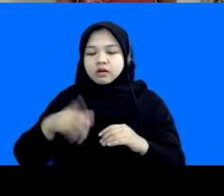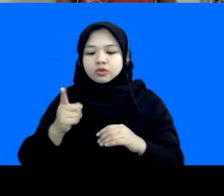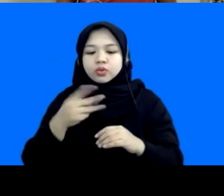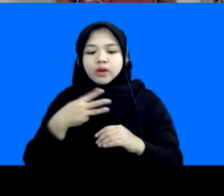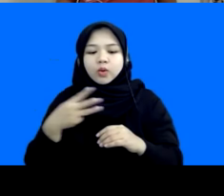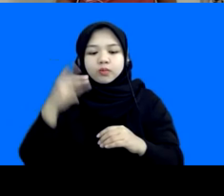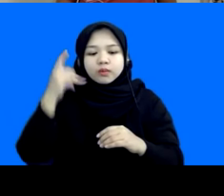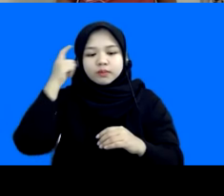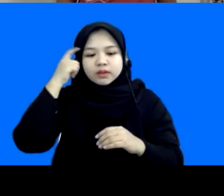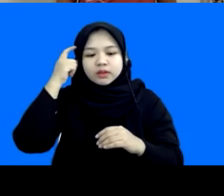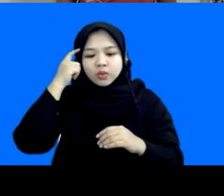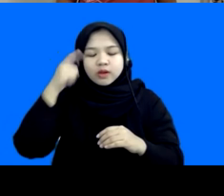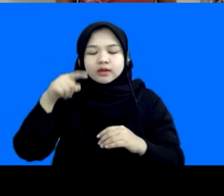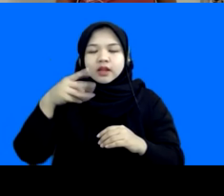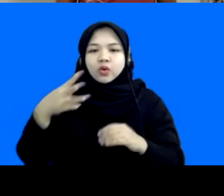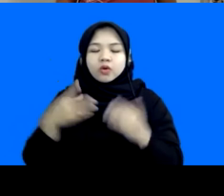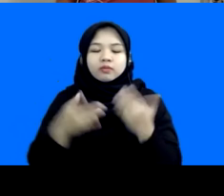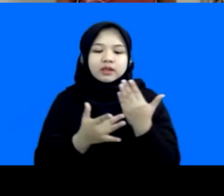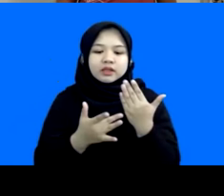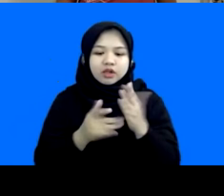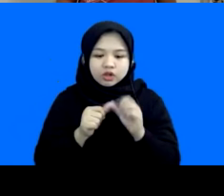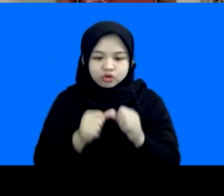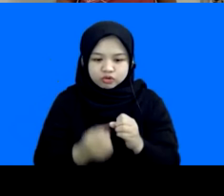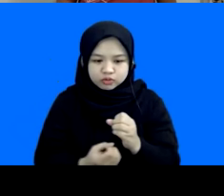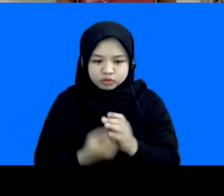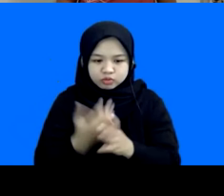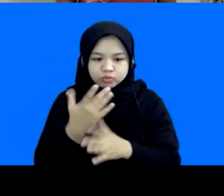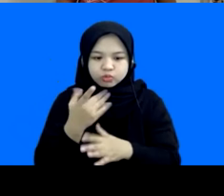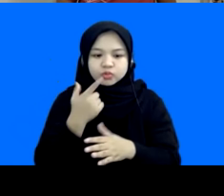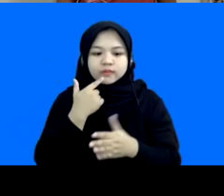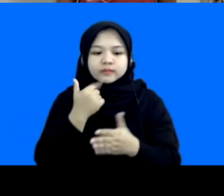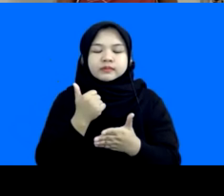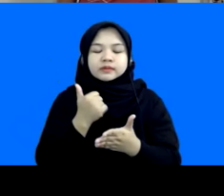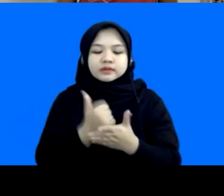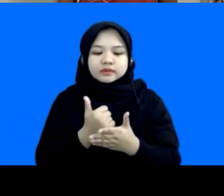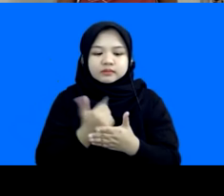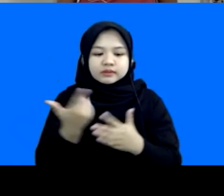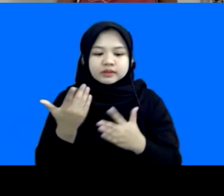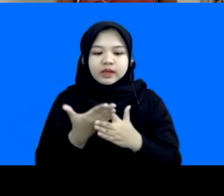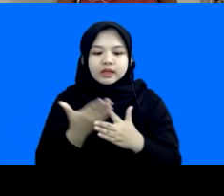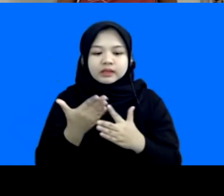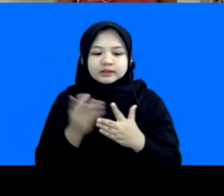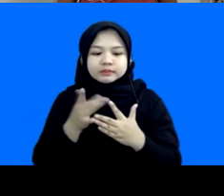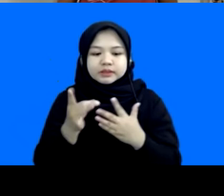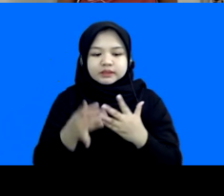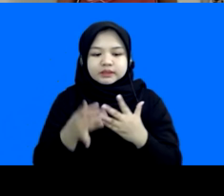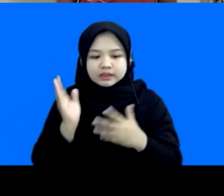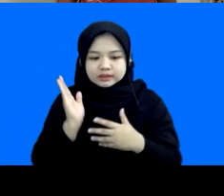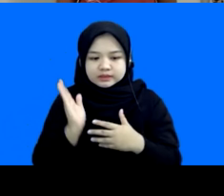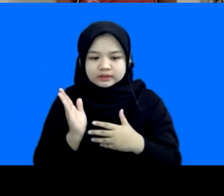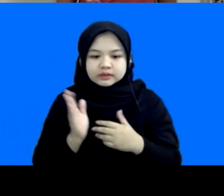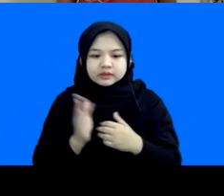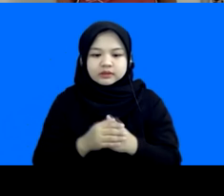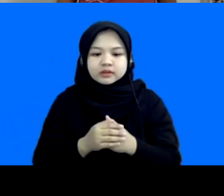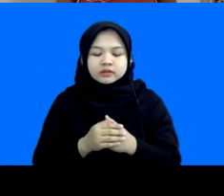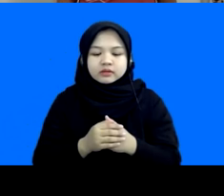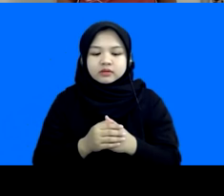ever growing, that's important for them to access the opportunities there, whether it's, you know, online opportunities,